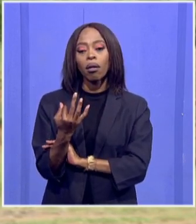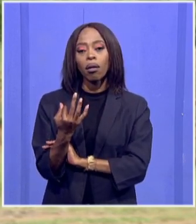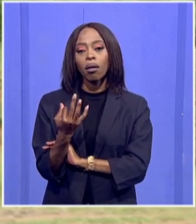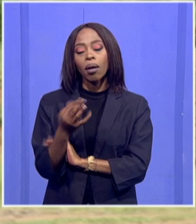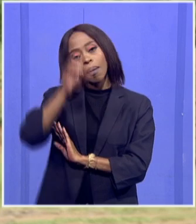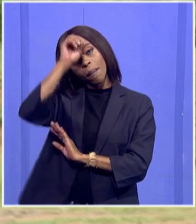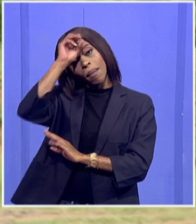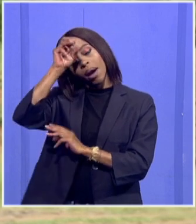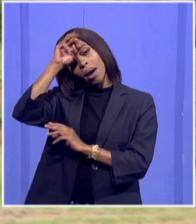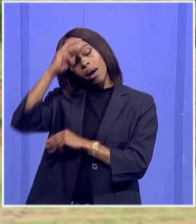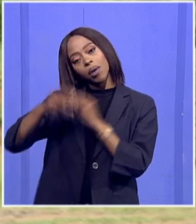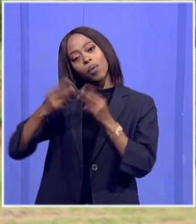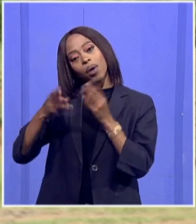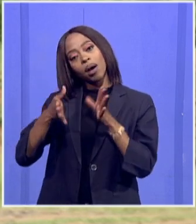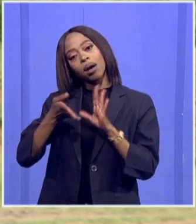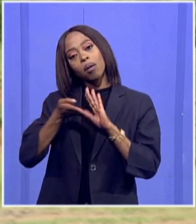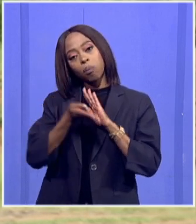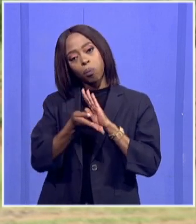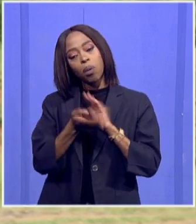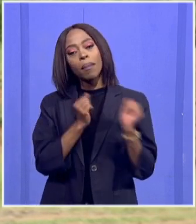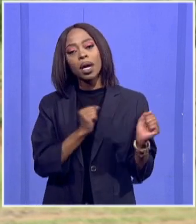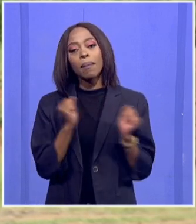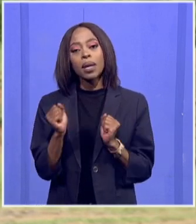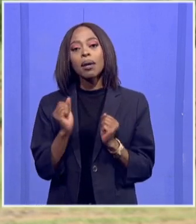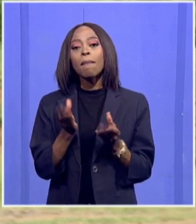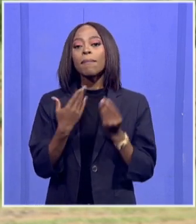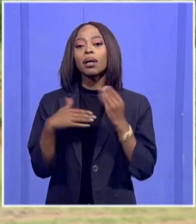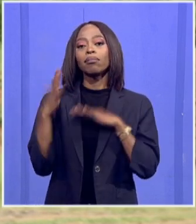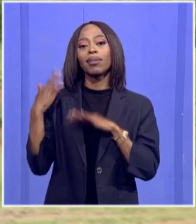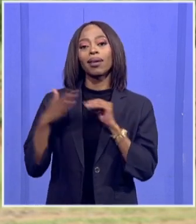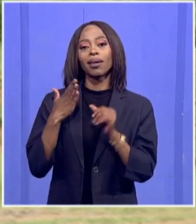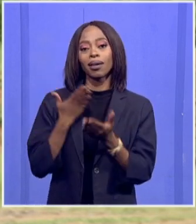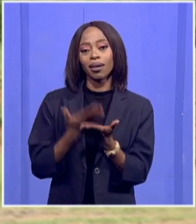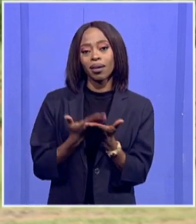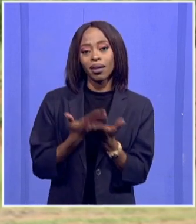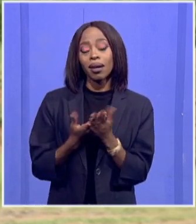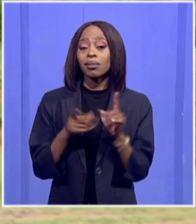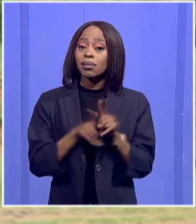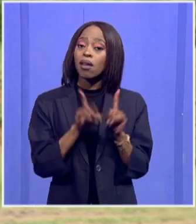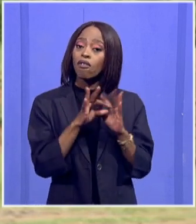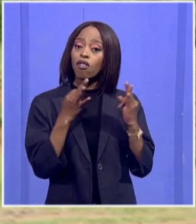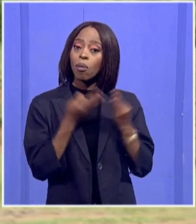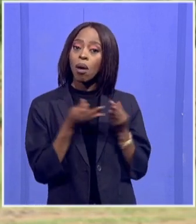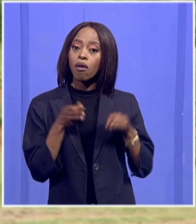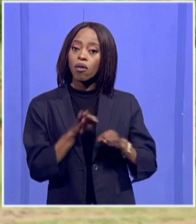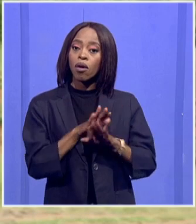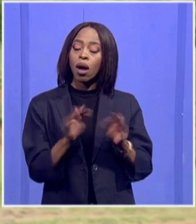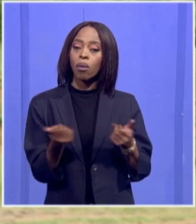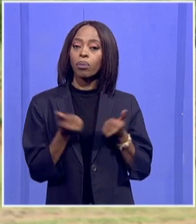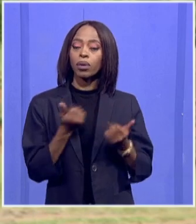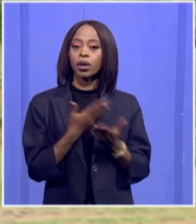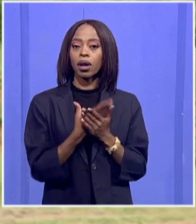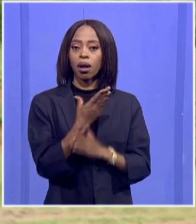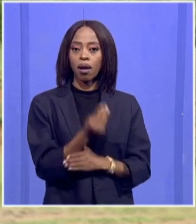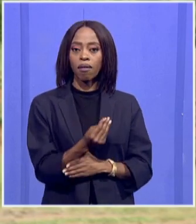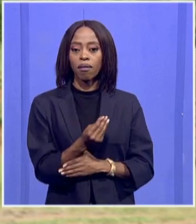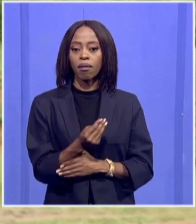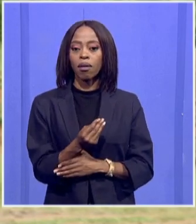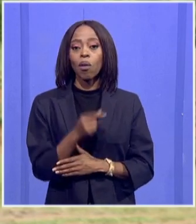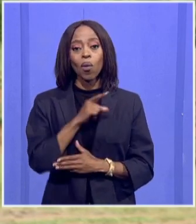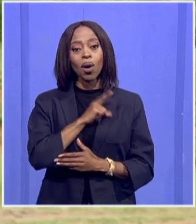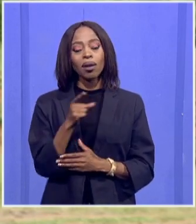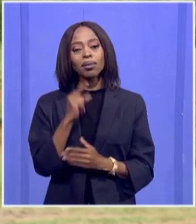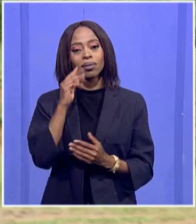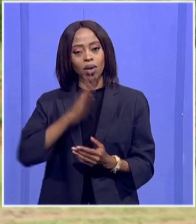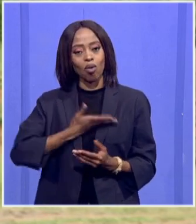mine workers are still inside, so that it can be retrieved and these families can bury their loved ones and have closure, because this is what they're seeking